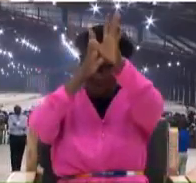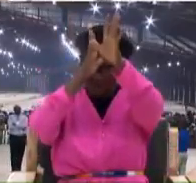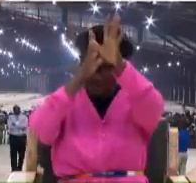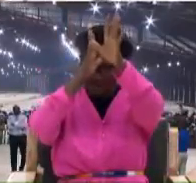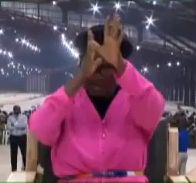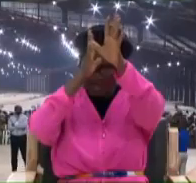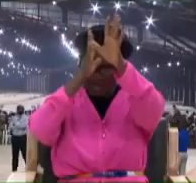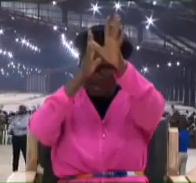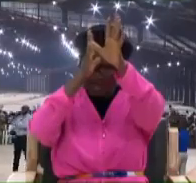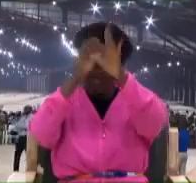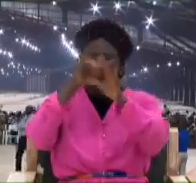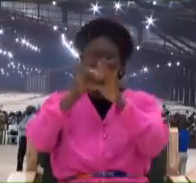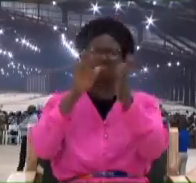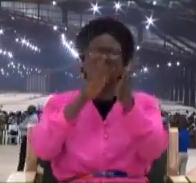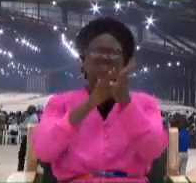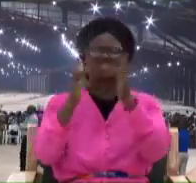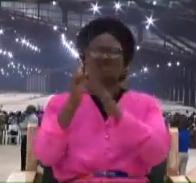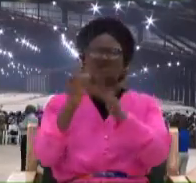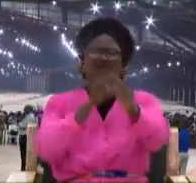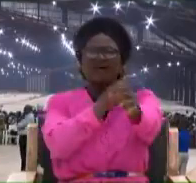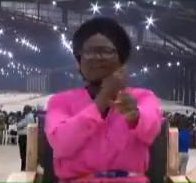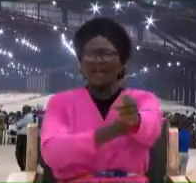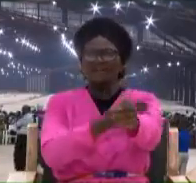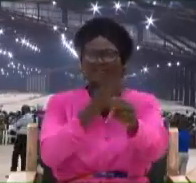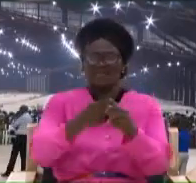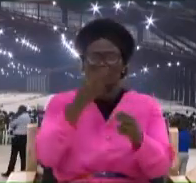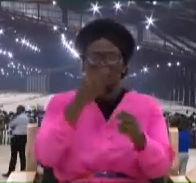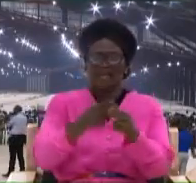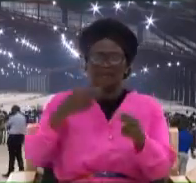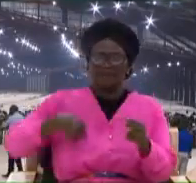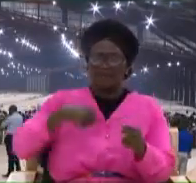In Jesus' mighty name, we have prayed.